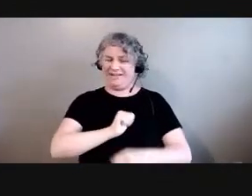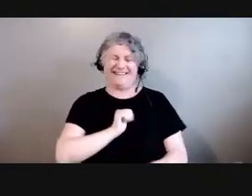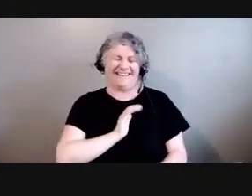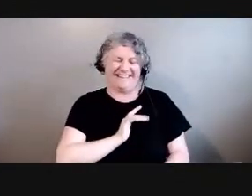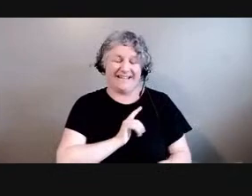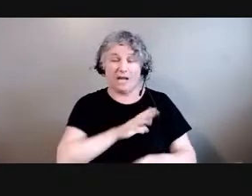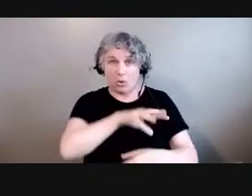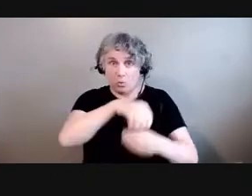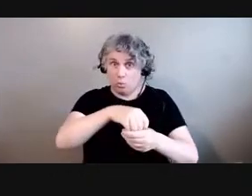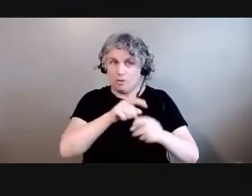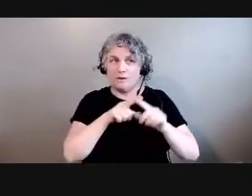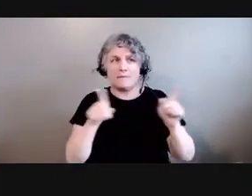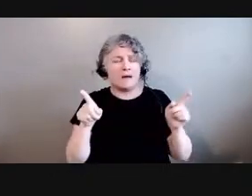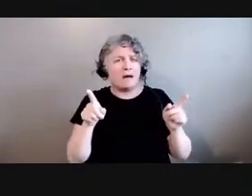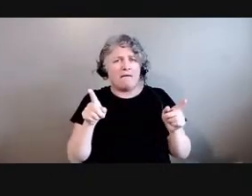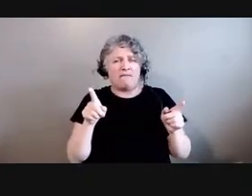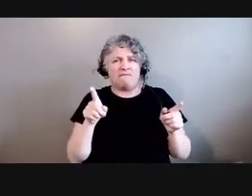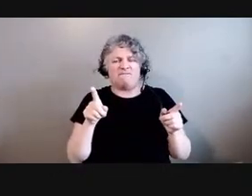But it also includes